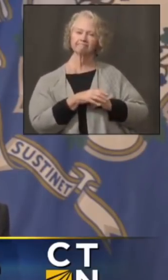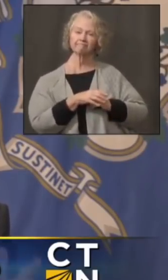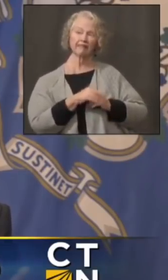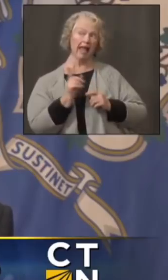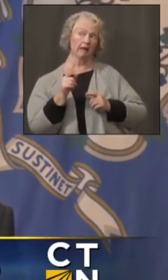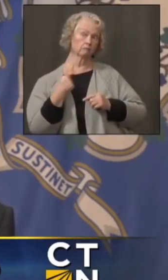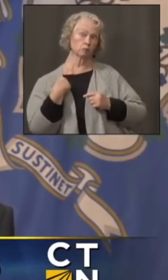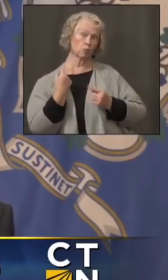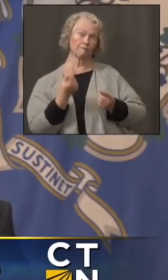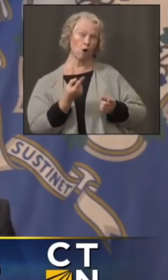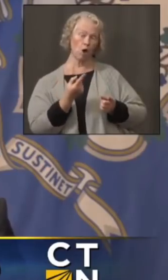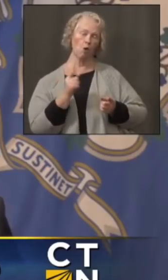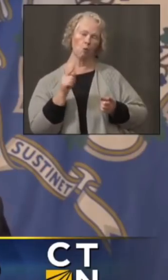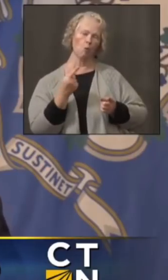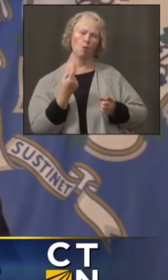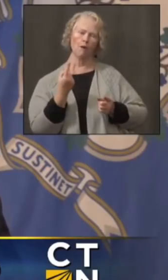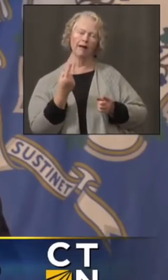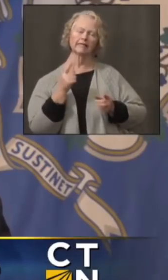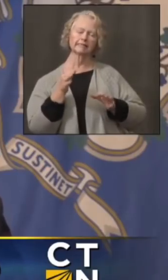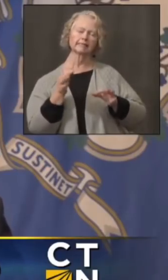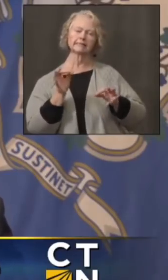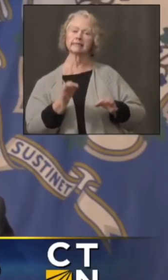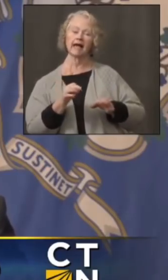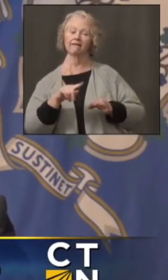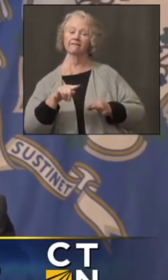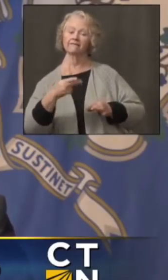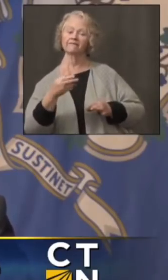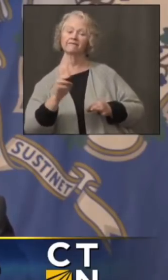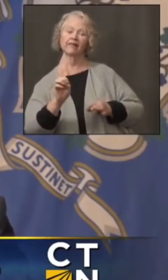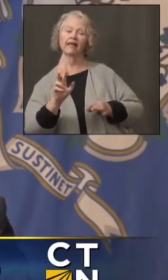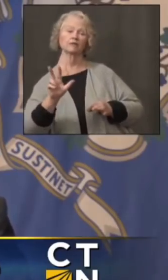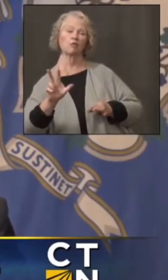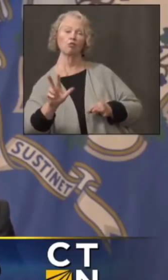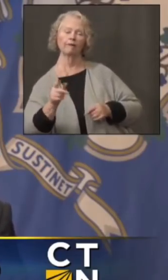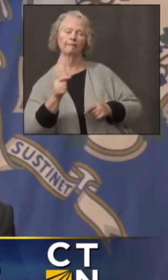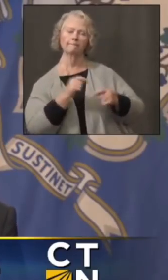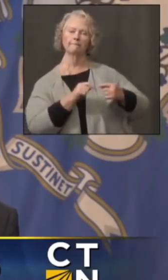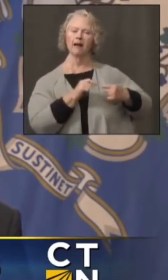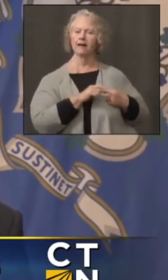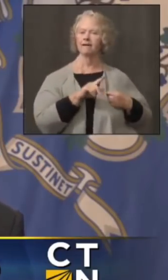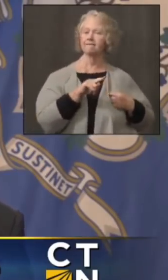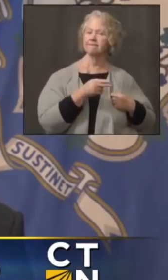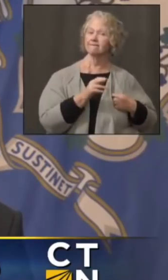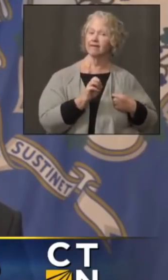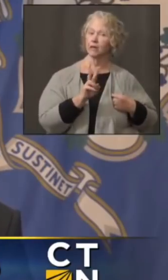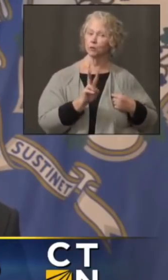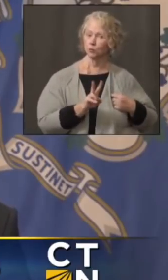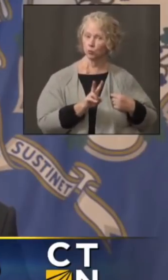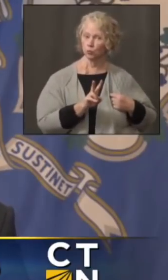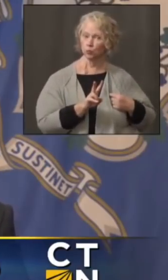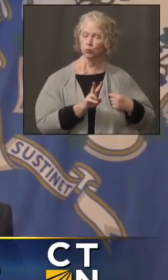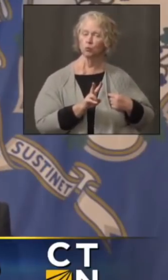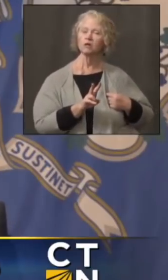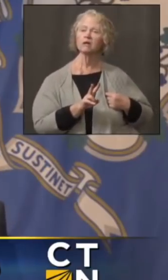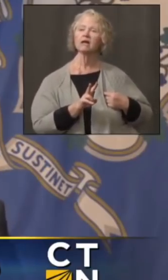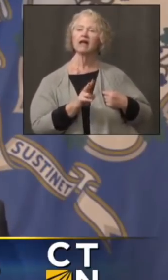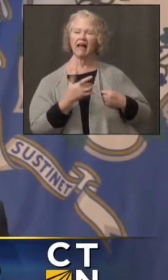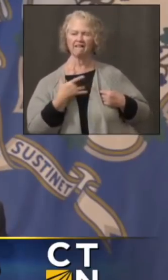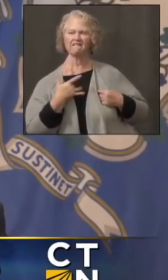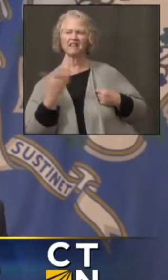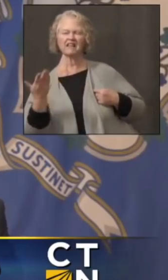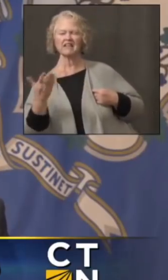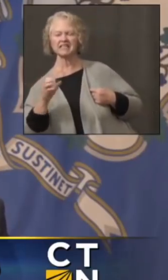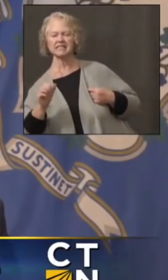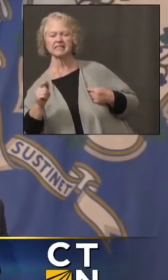so far that has decided to roll back from Phase 3 to Phase 2. I think you're going to hear Stamford and New